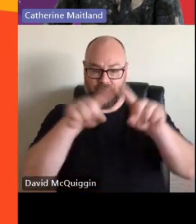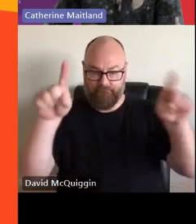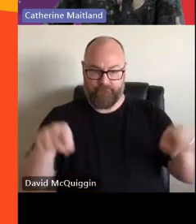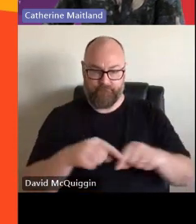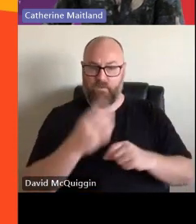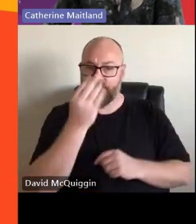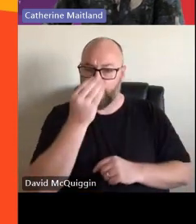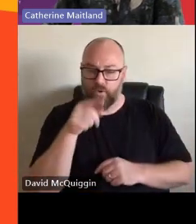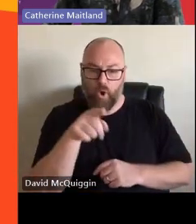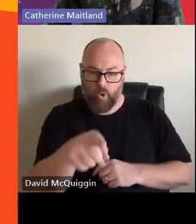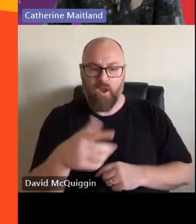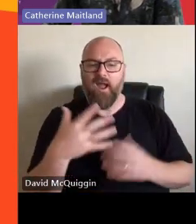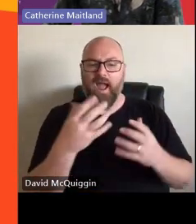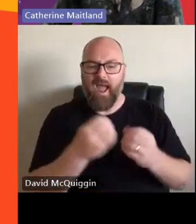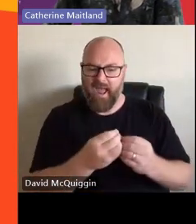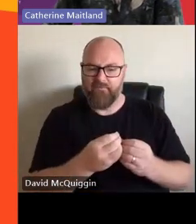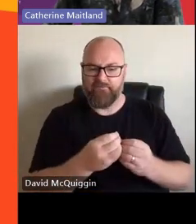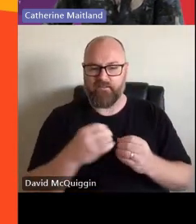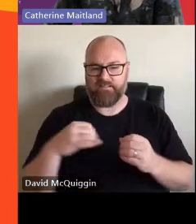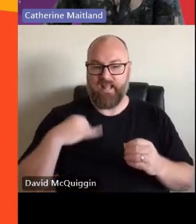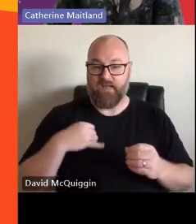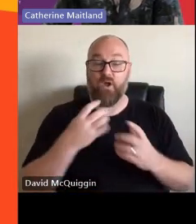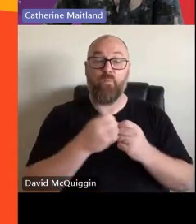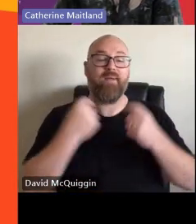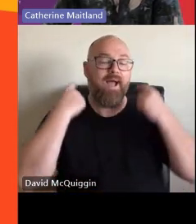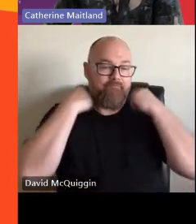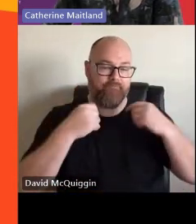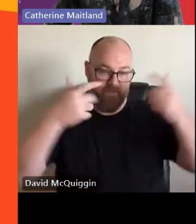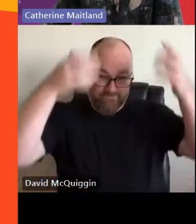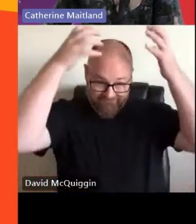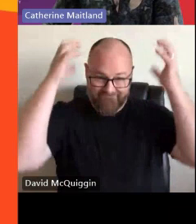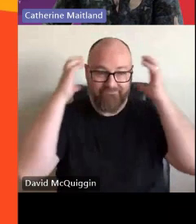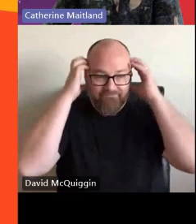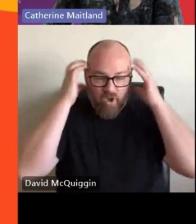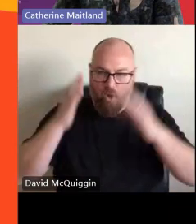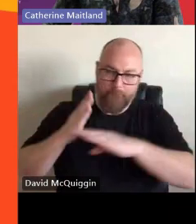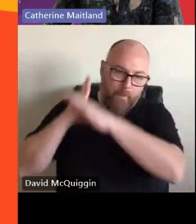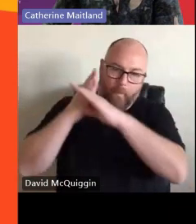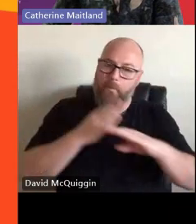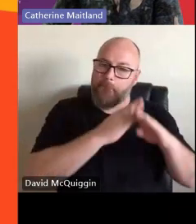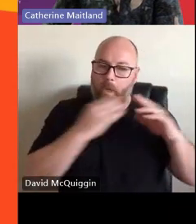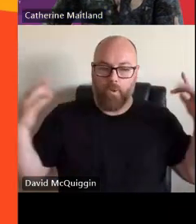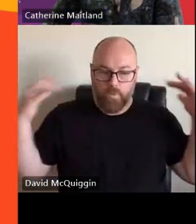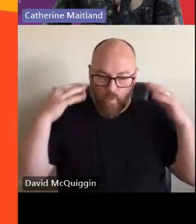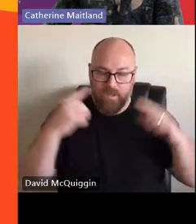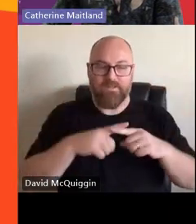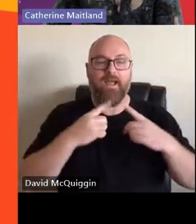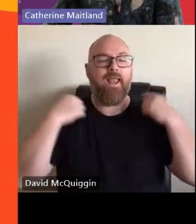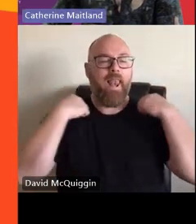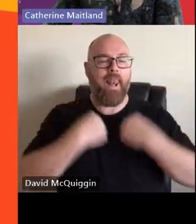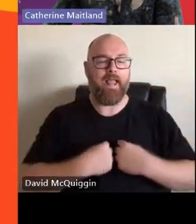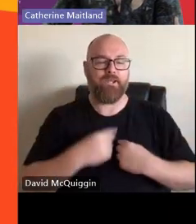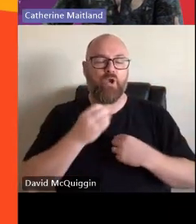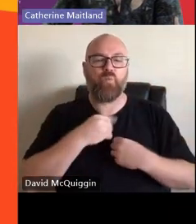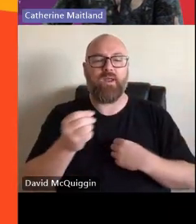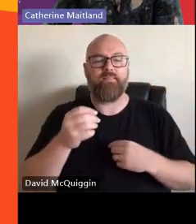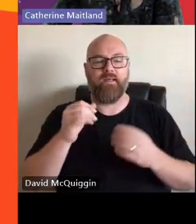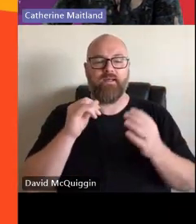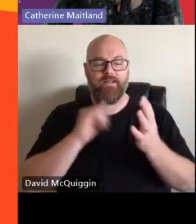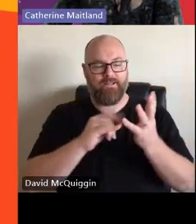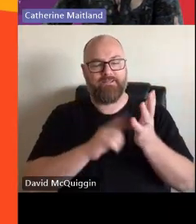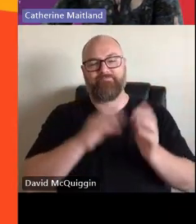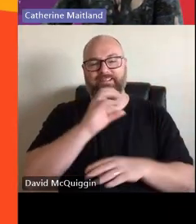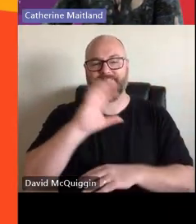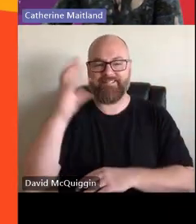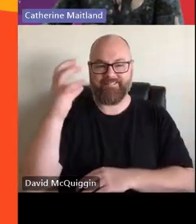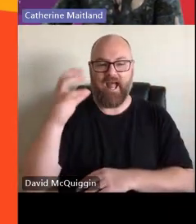is an employee who's wearing noise-cancelling headphones and a sunflower lanyard. A sunflower lanyard is worn